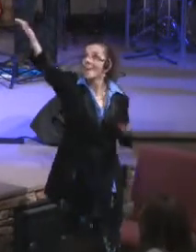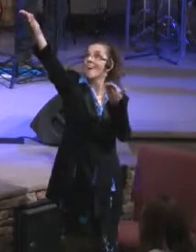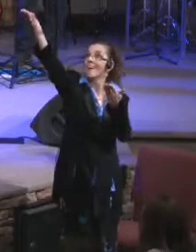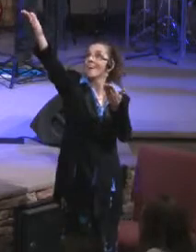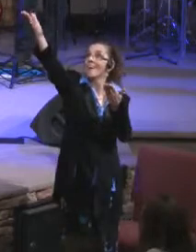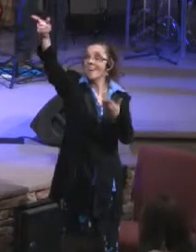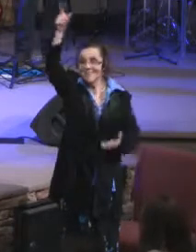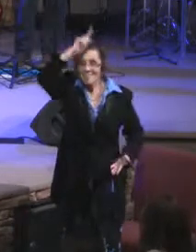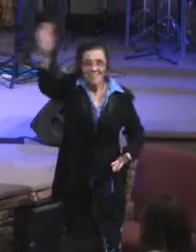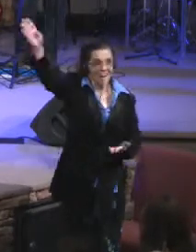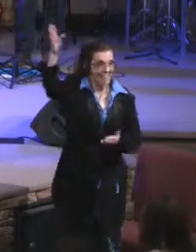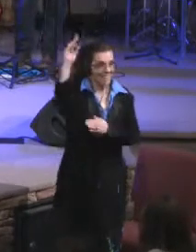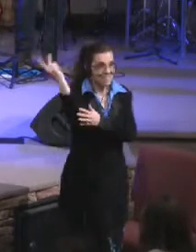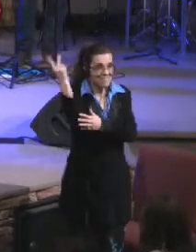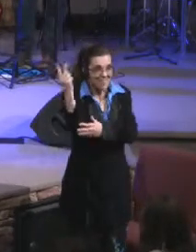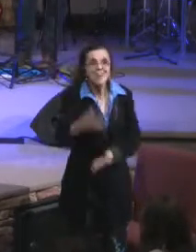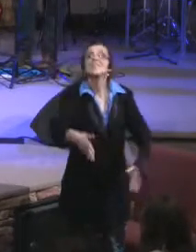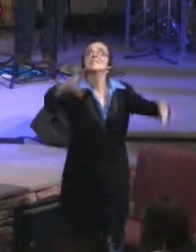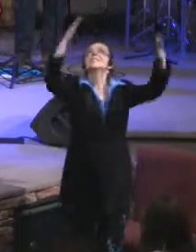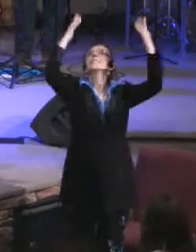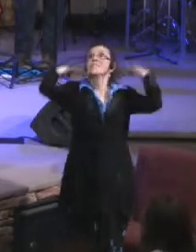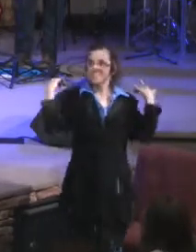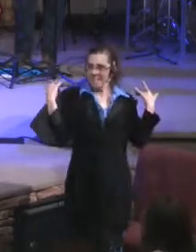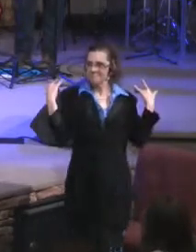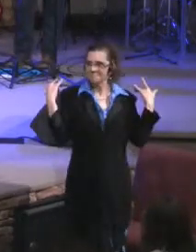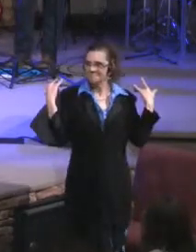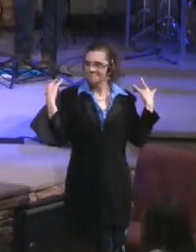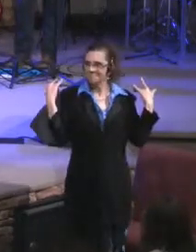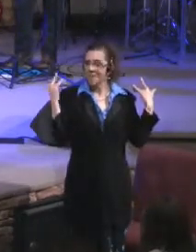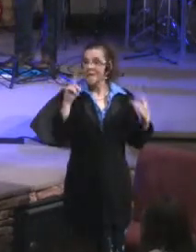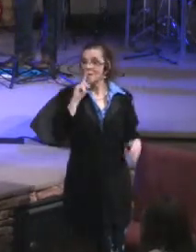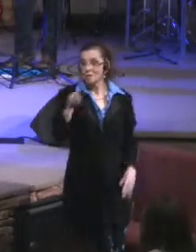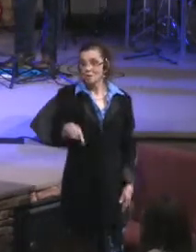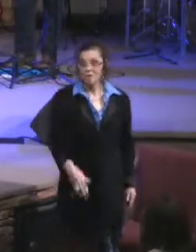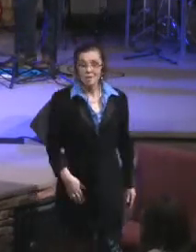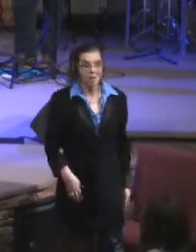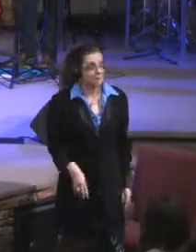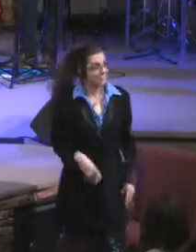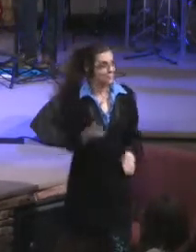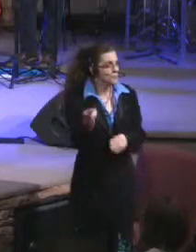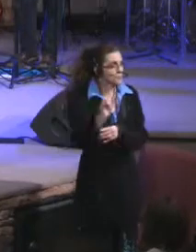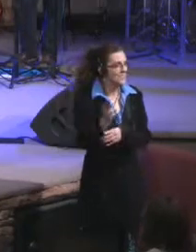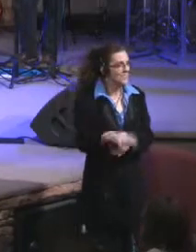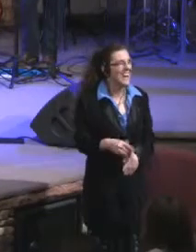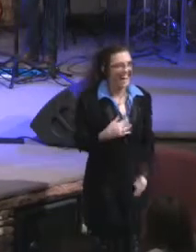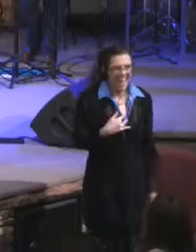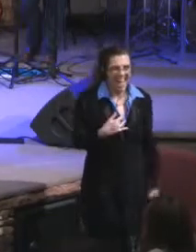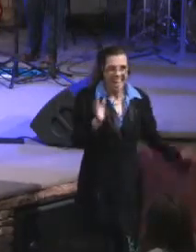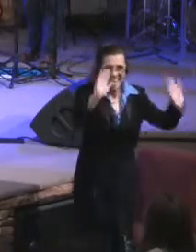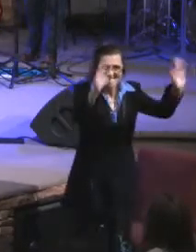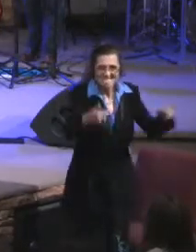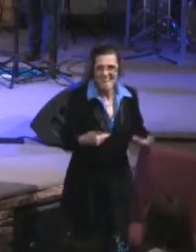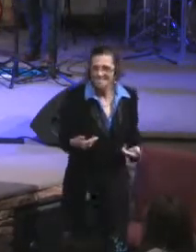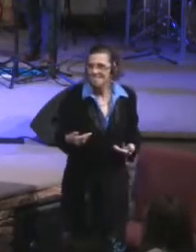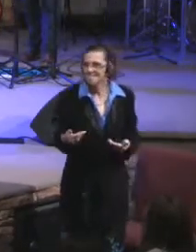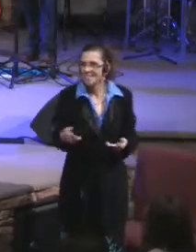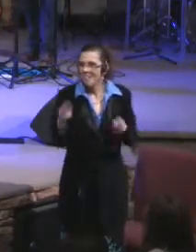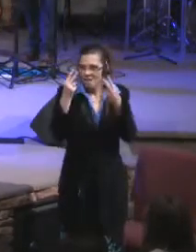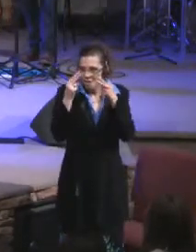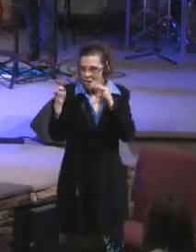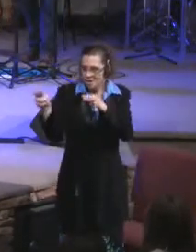God gives me the victory, amen, to overcome. I told you I was going to reference it, and I didn't get a chance to get to it, but I invite you, I encourage you, please go